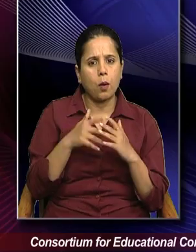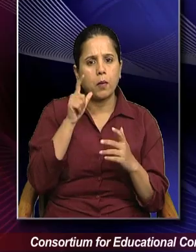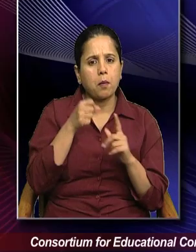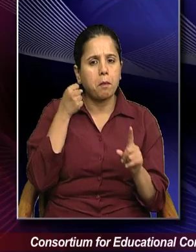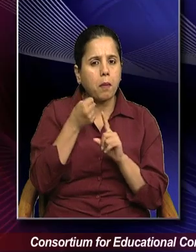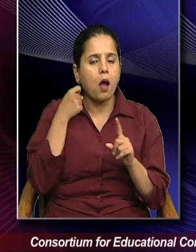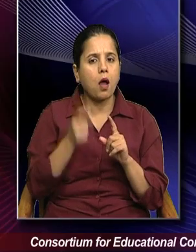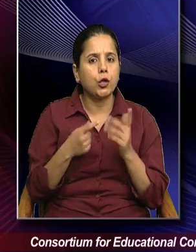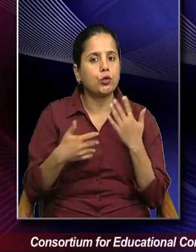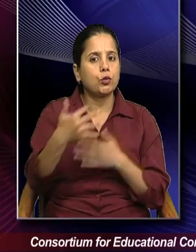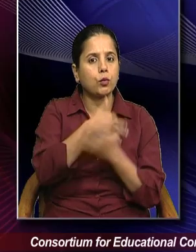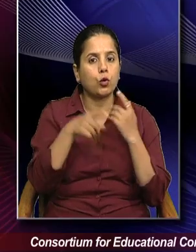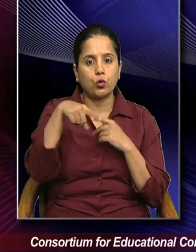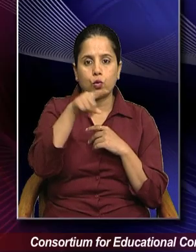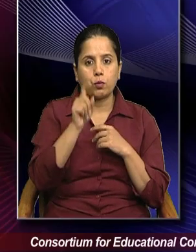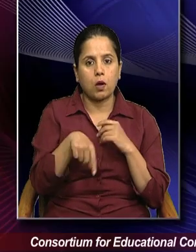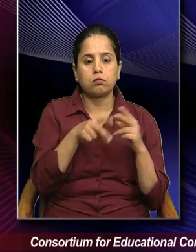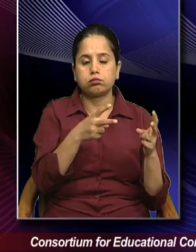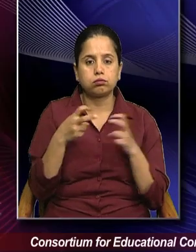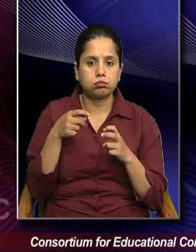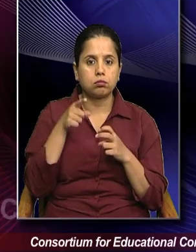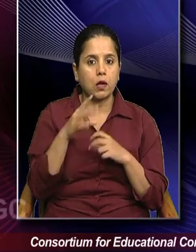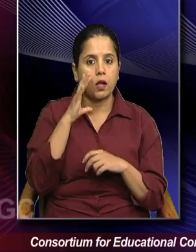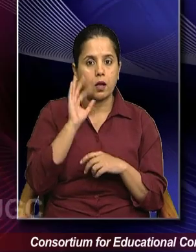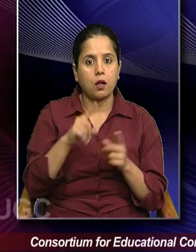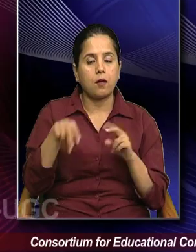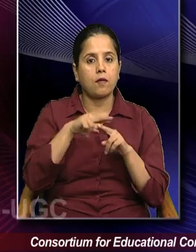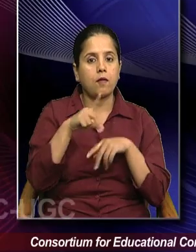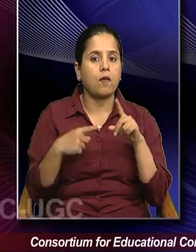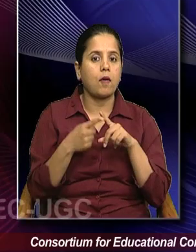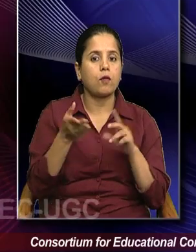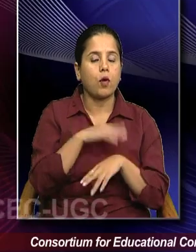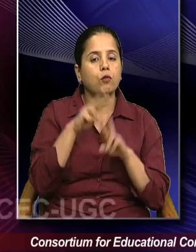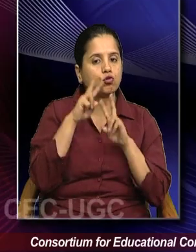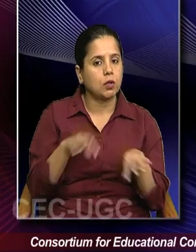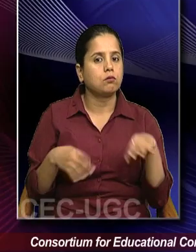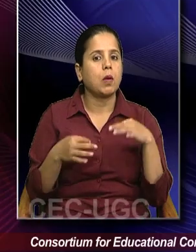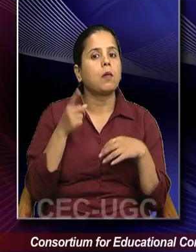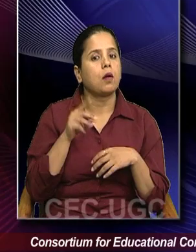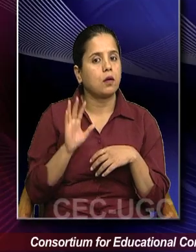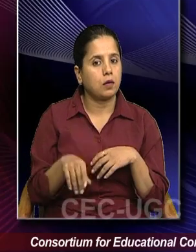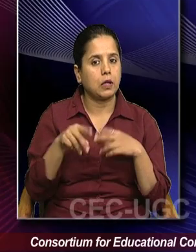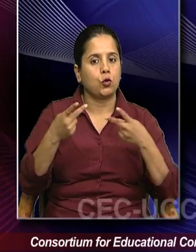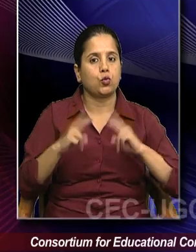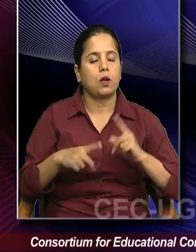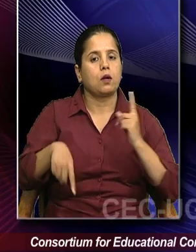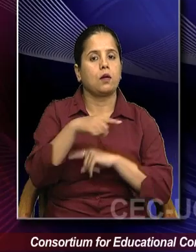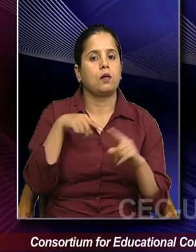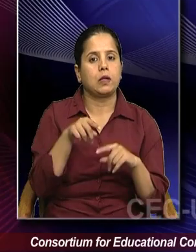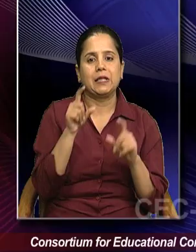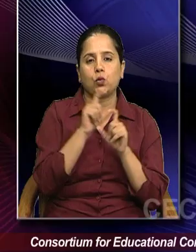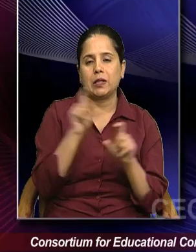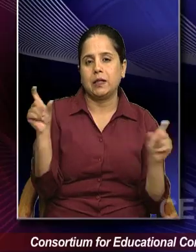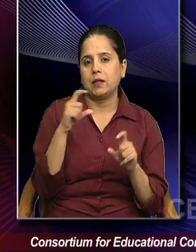media report, you need to extract the essential facts from a research paper and translate them into a